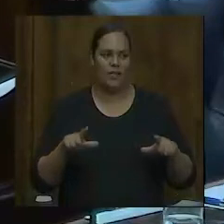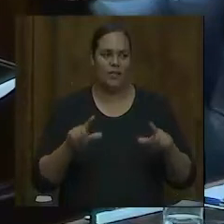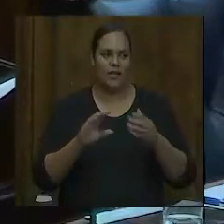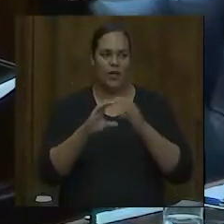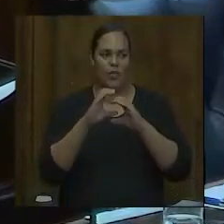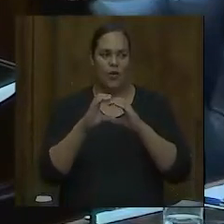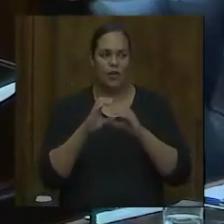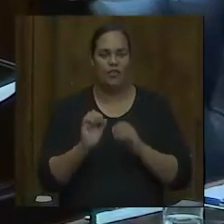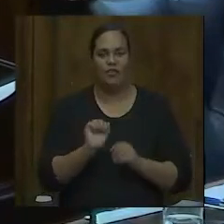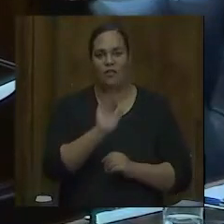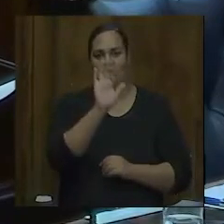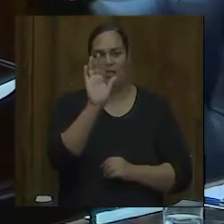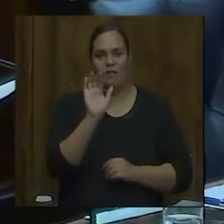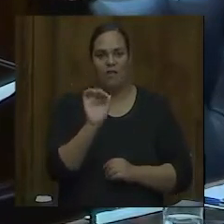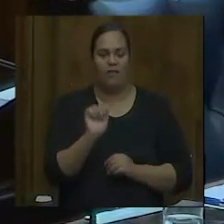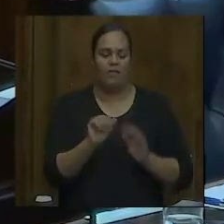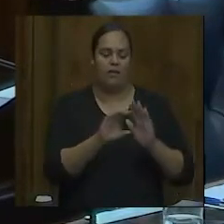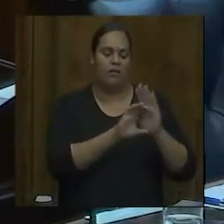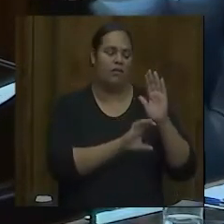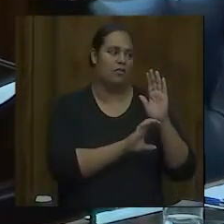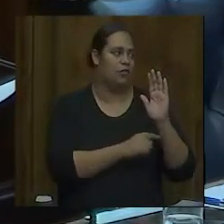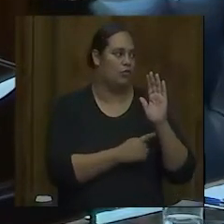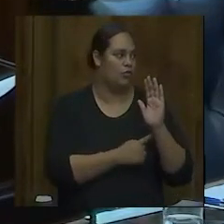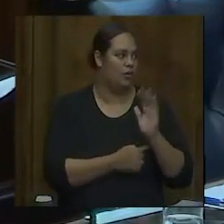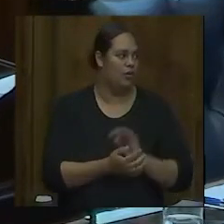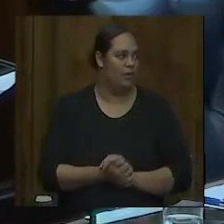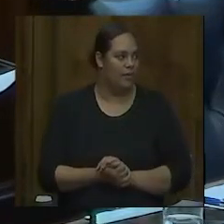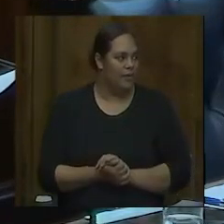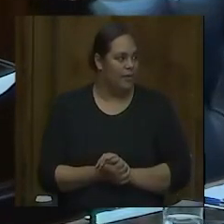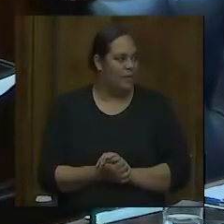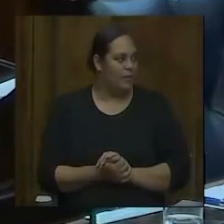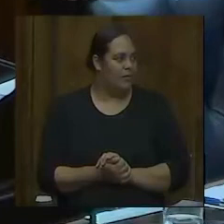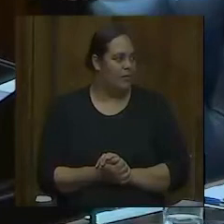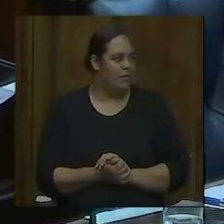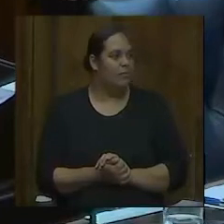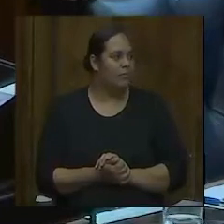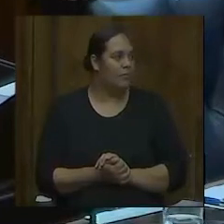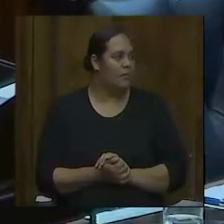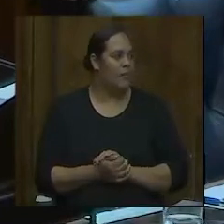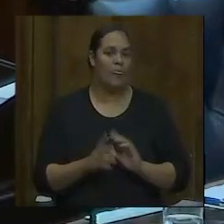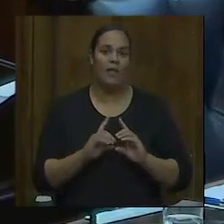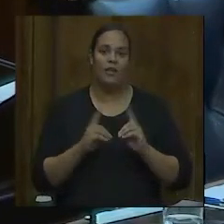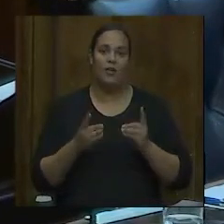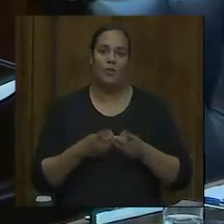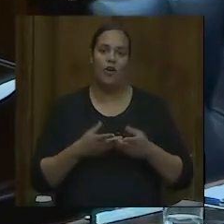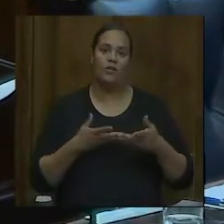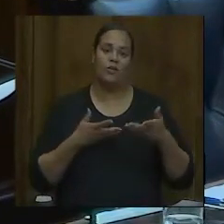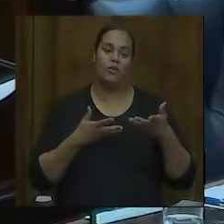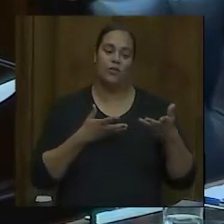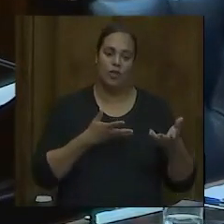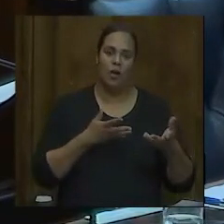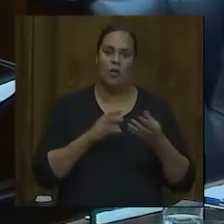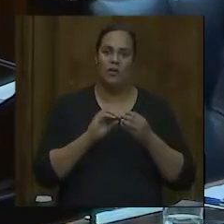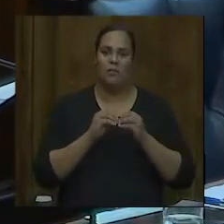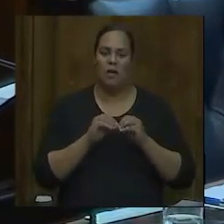Communication of South African Constitution. This department is failing the indigenous